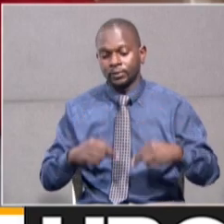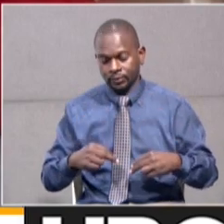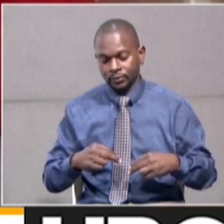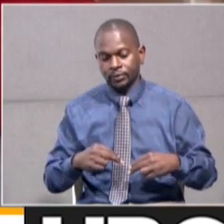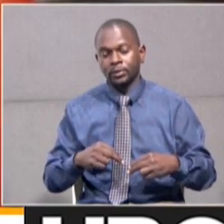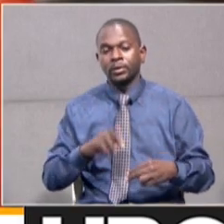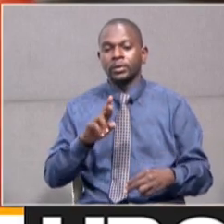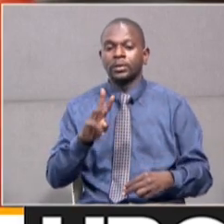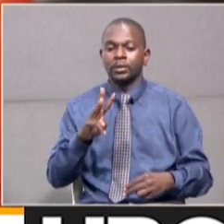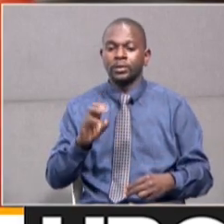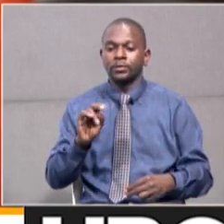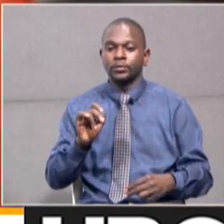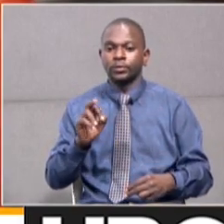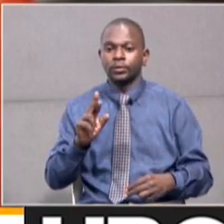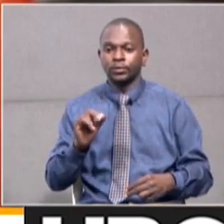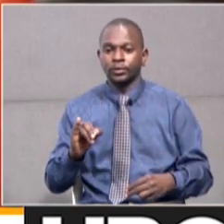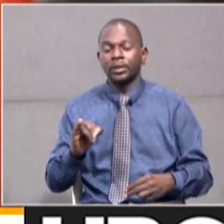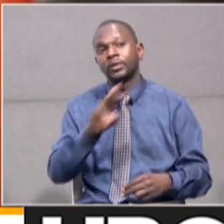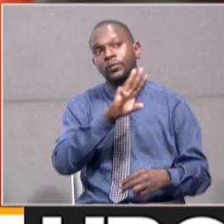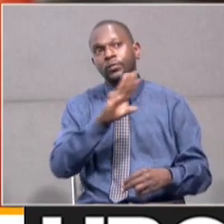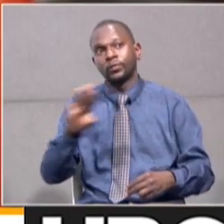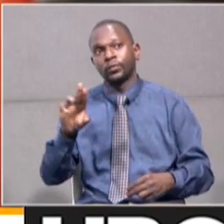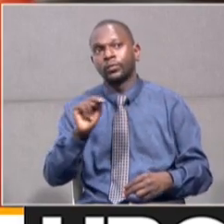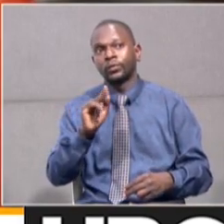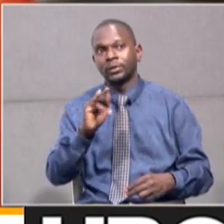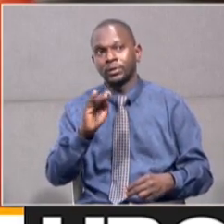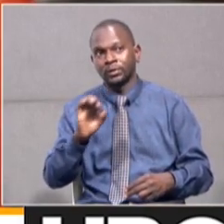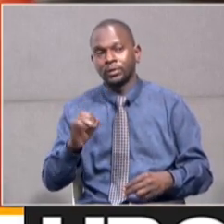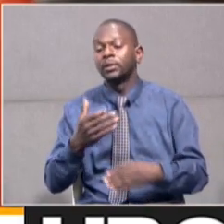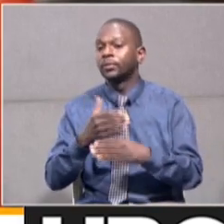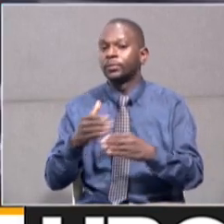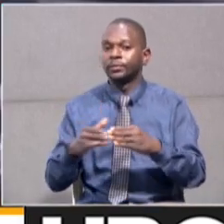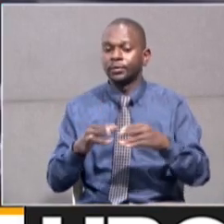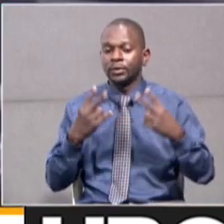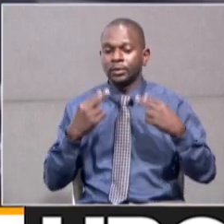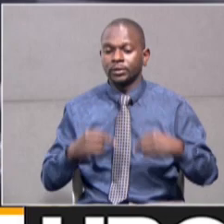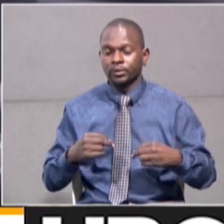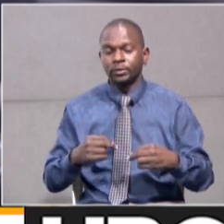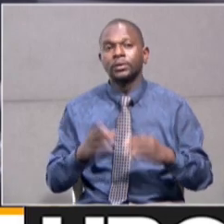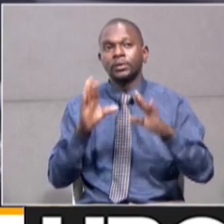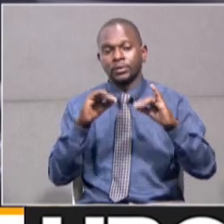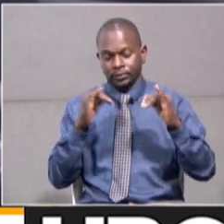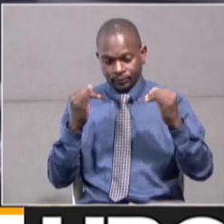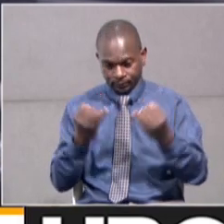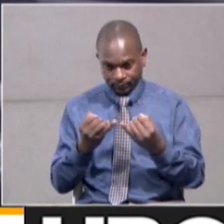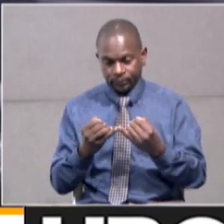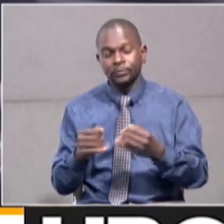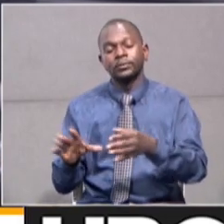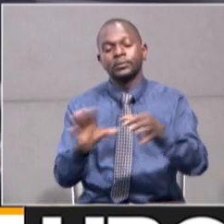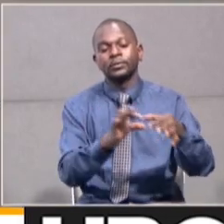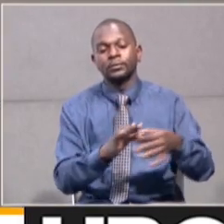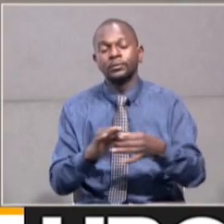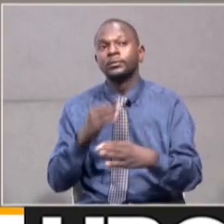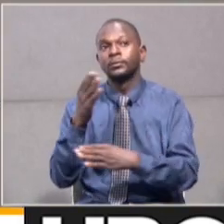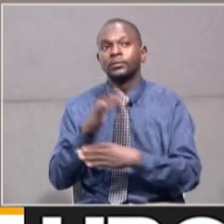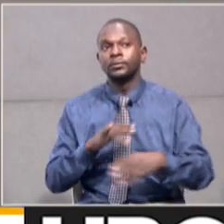the Rwenzori and Westnile region. By building and equipping healthcare infrastructures, Enabel collaborates with the